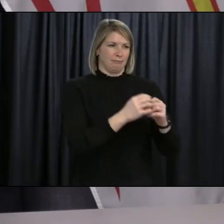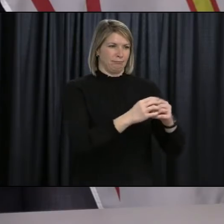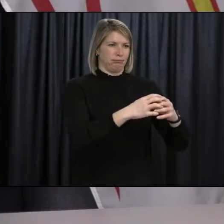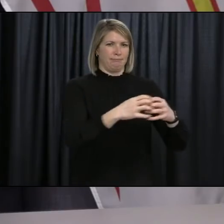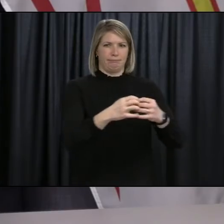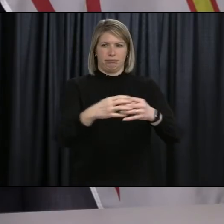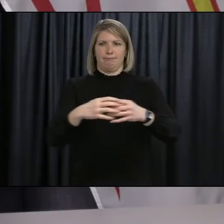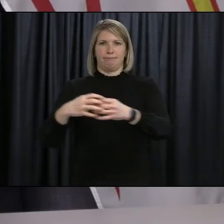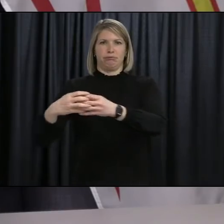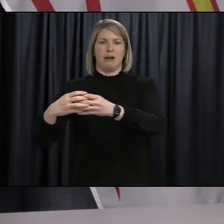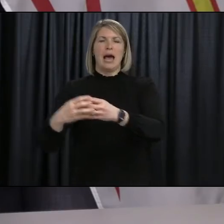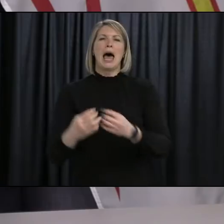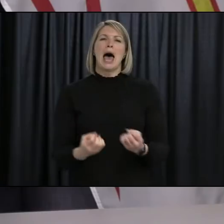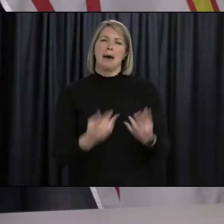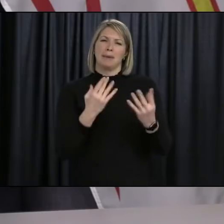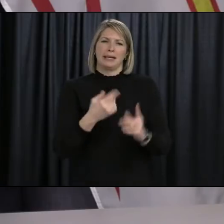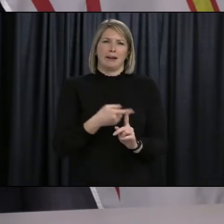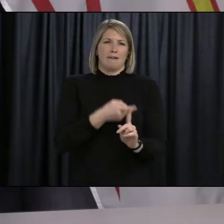cluster?